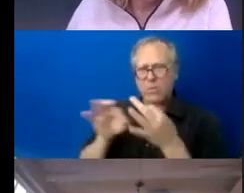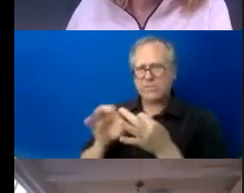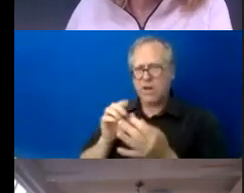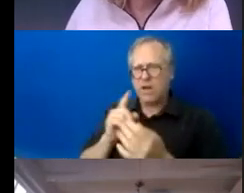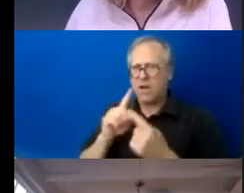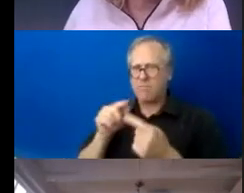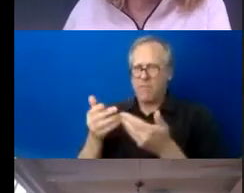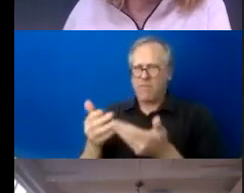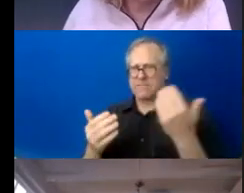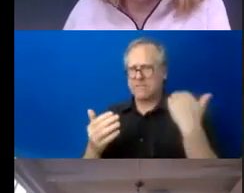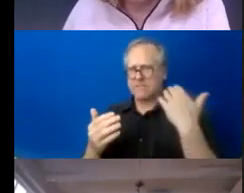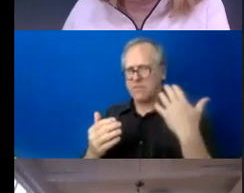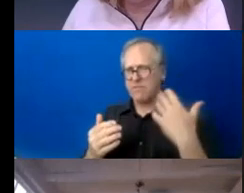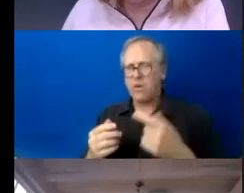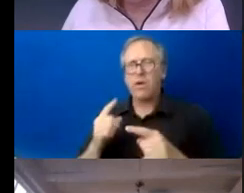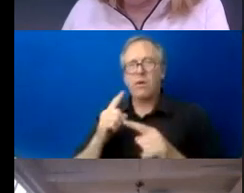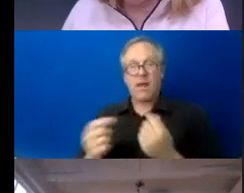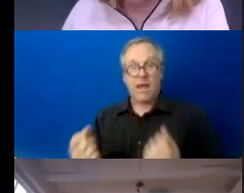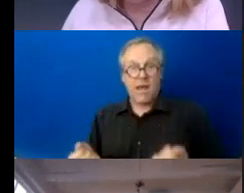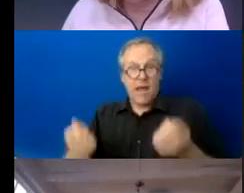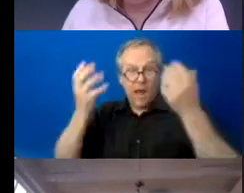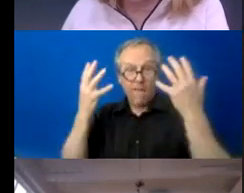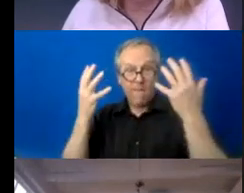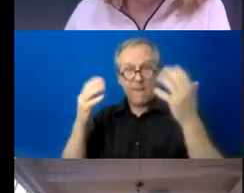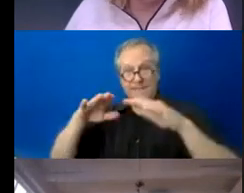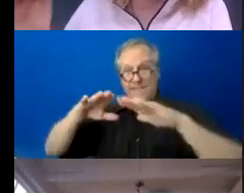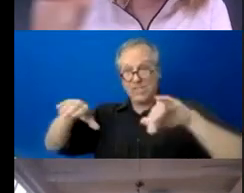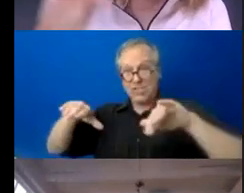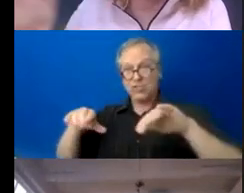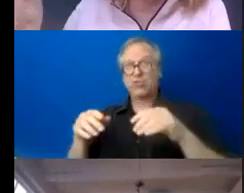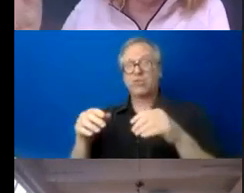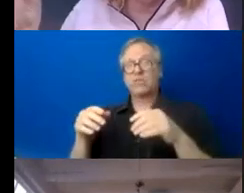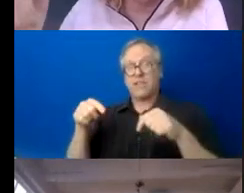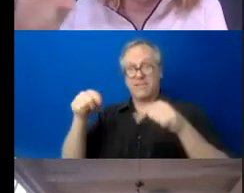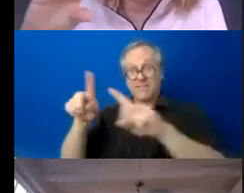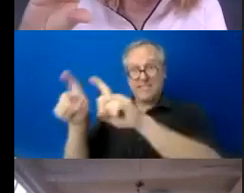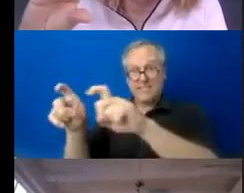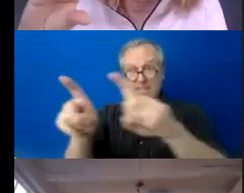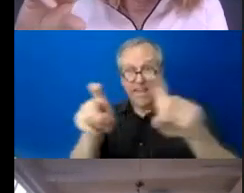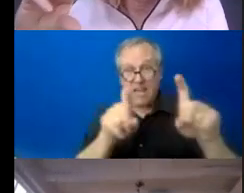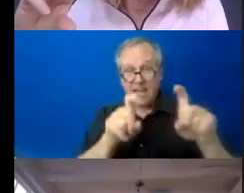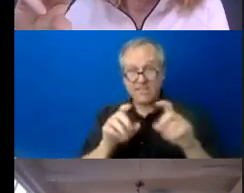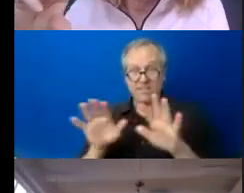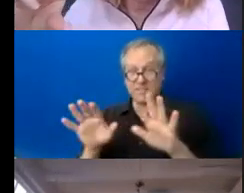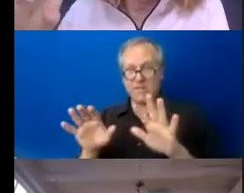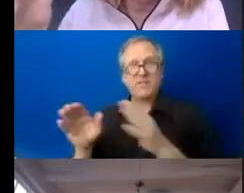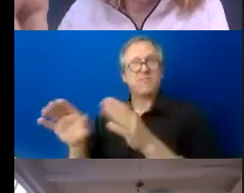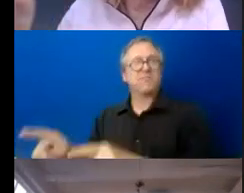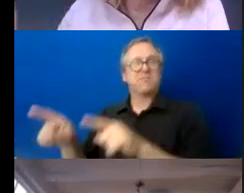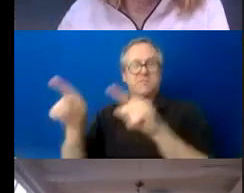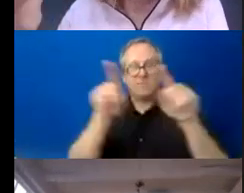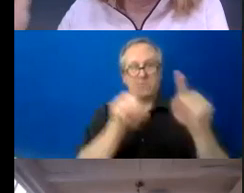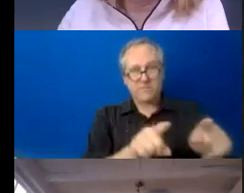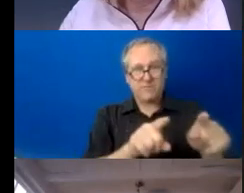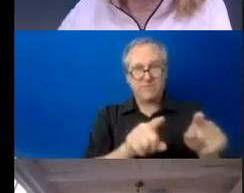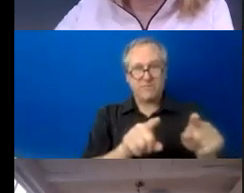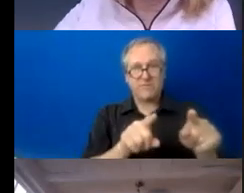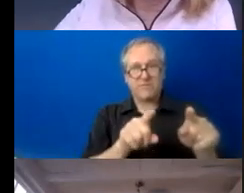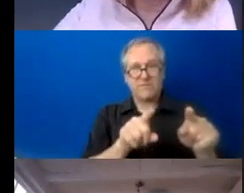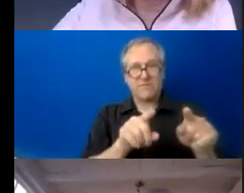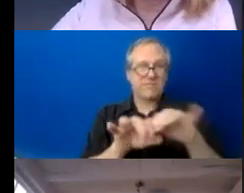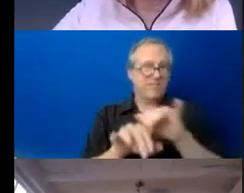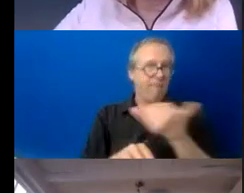the volume of children in this vaccine trial was actually comparable to all the other numbers